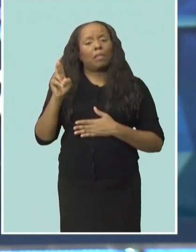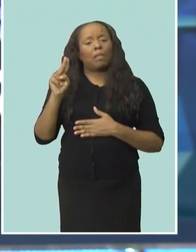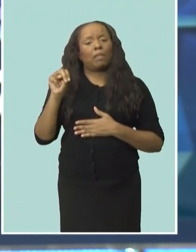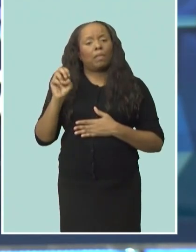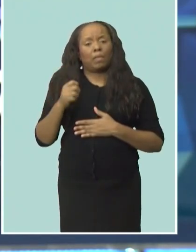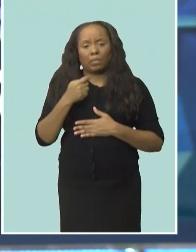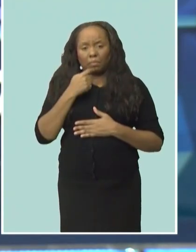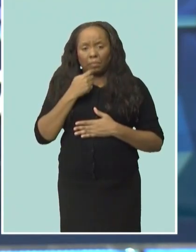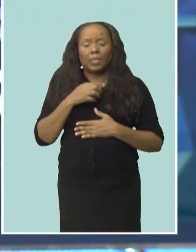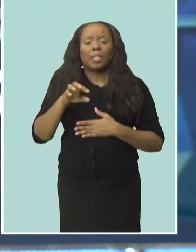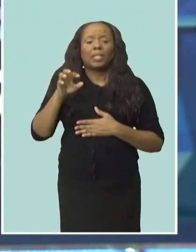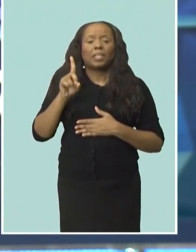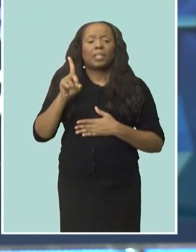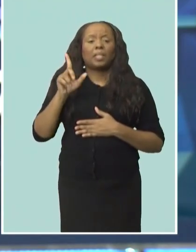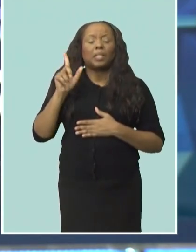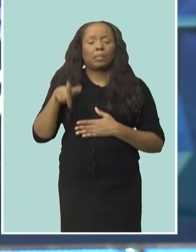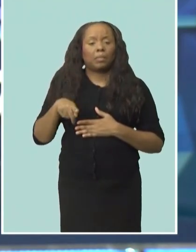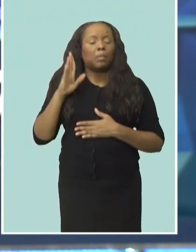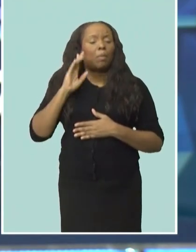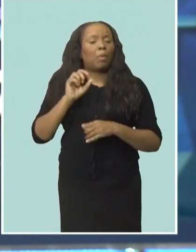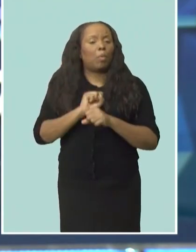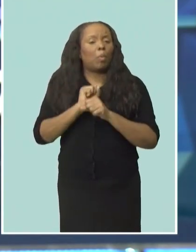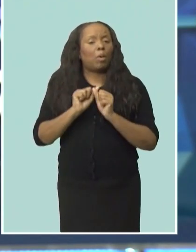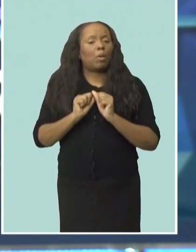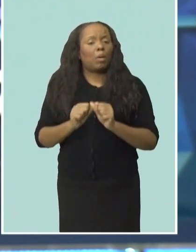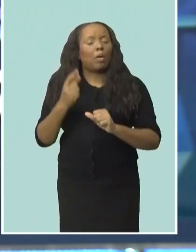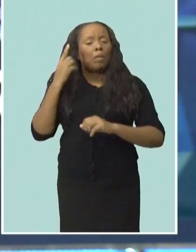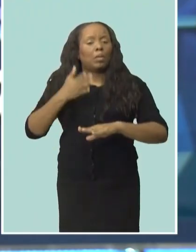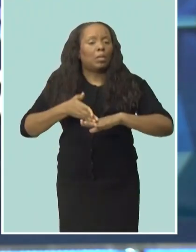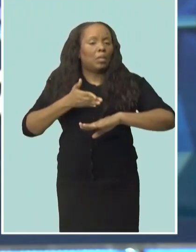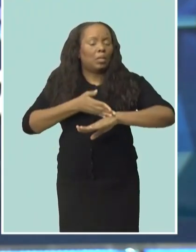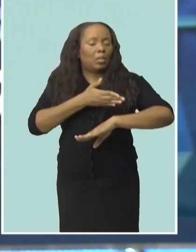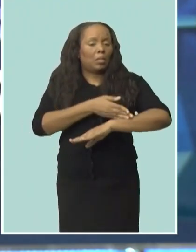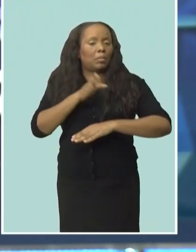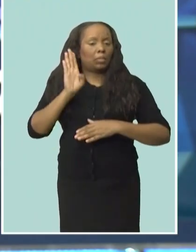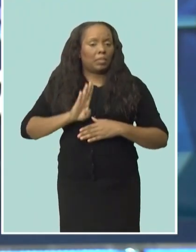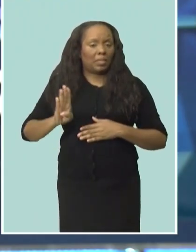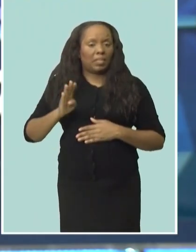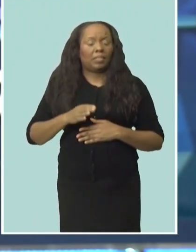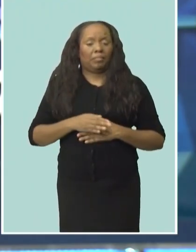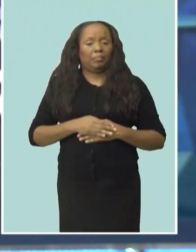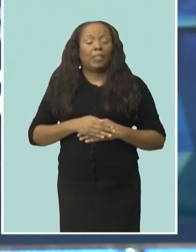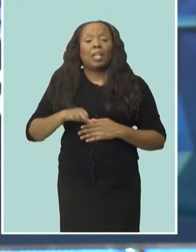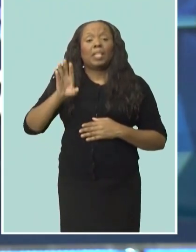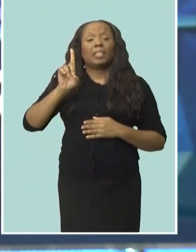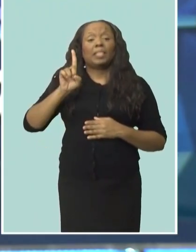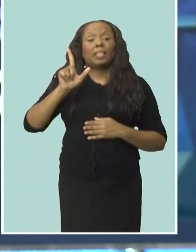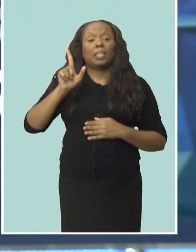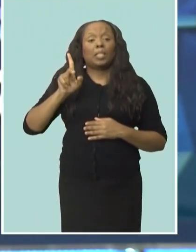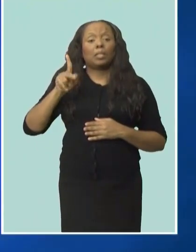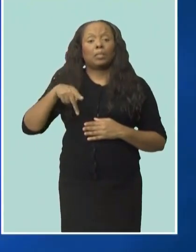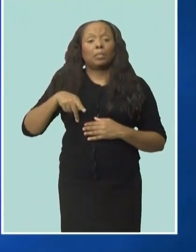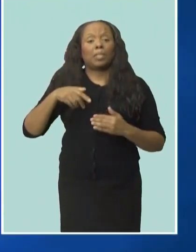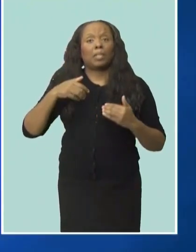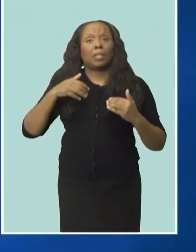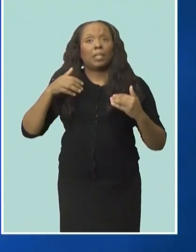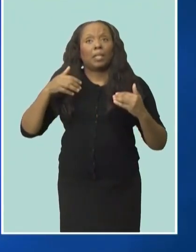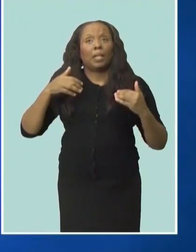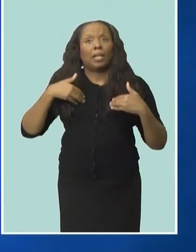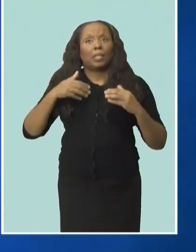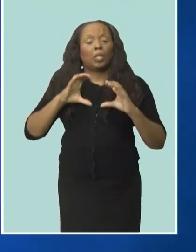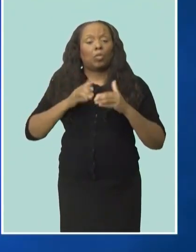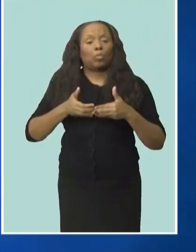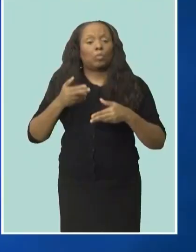that the Democratic Labour Party, DLP, continues to work for the betterment of the country. This as the DLP's Commission on Crime handed over its